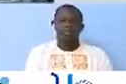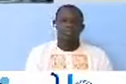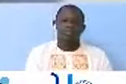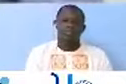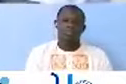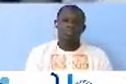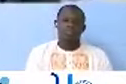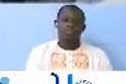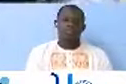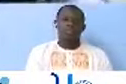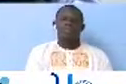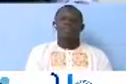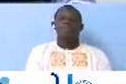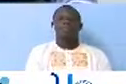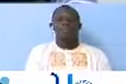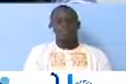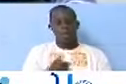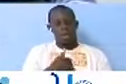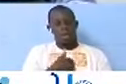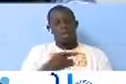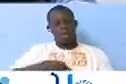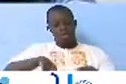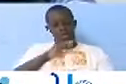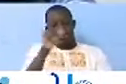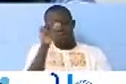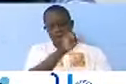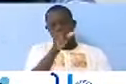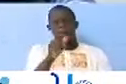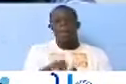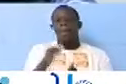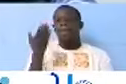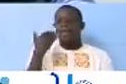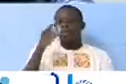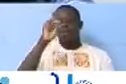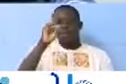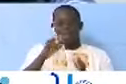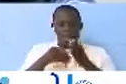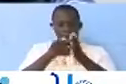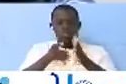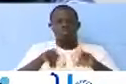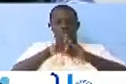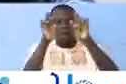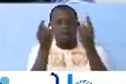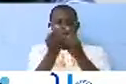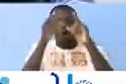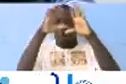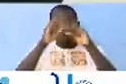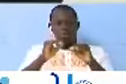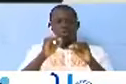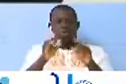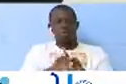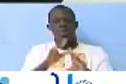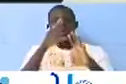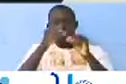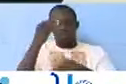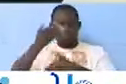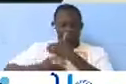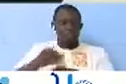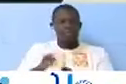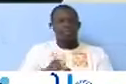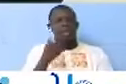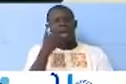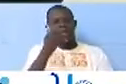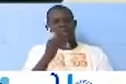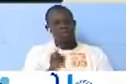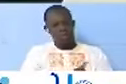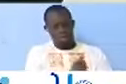I went back to the former DG's office, or the office near to his office. And were they all being beaten in the same room